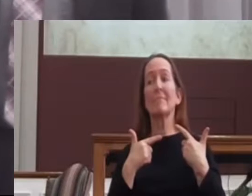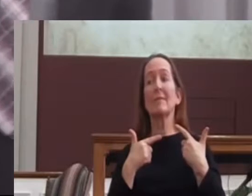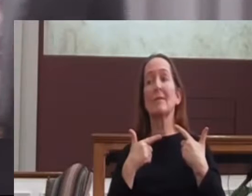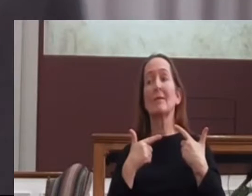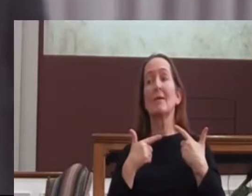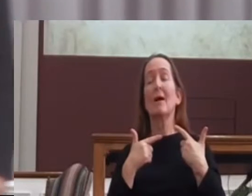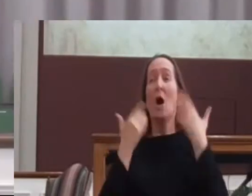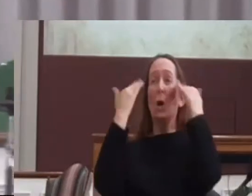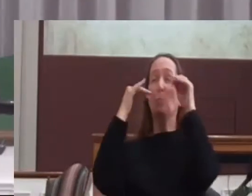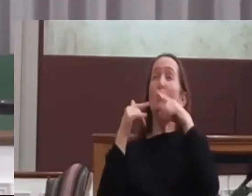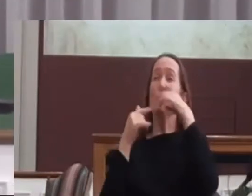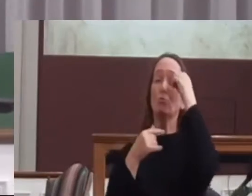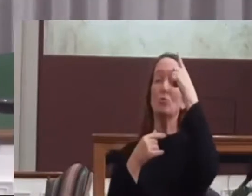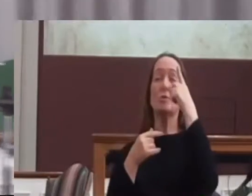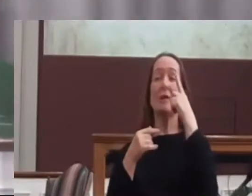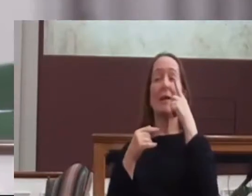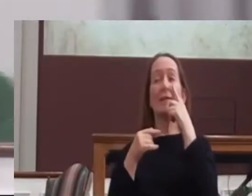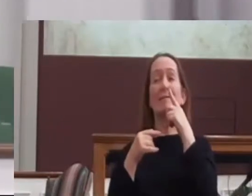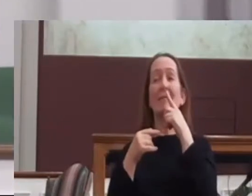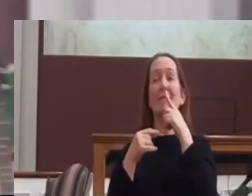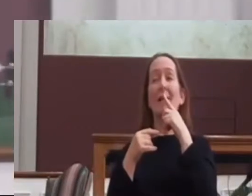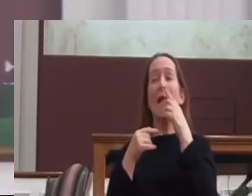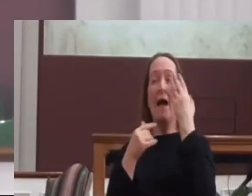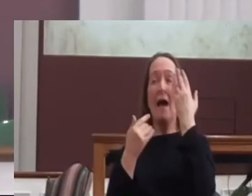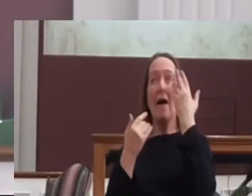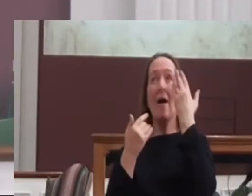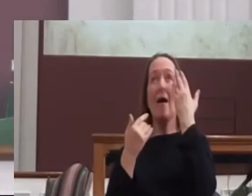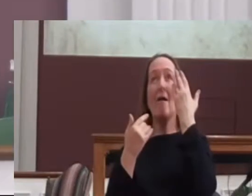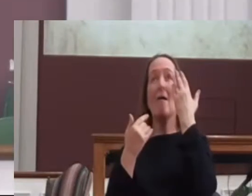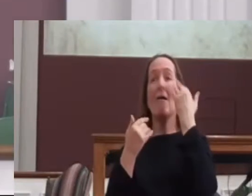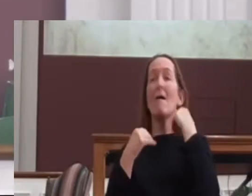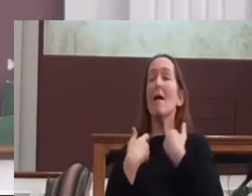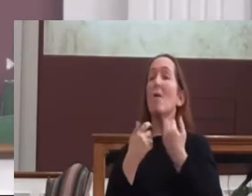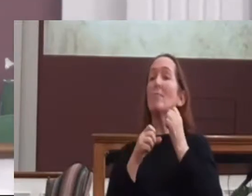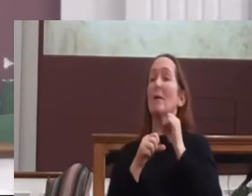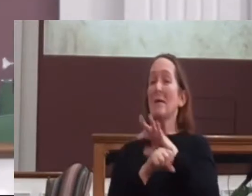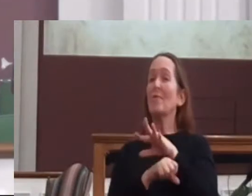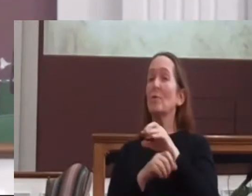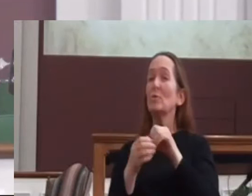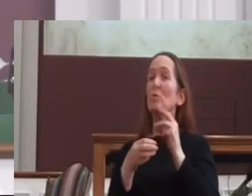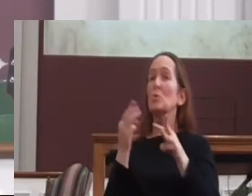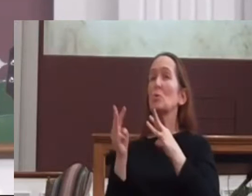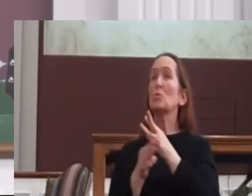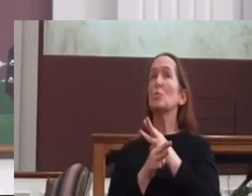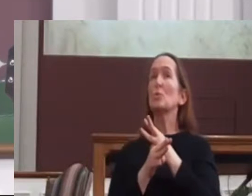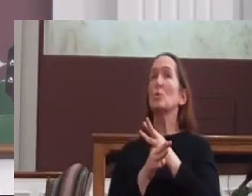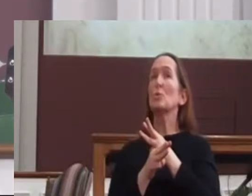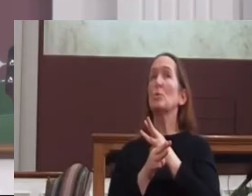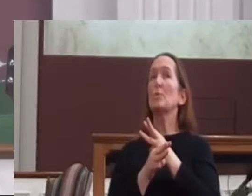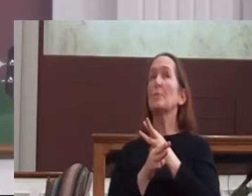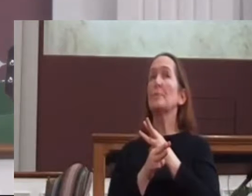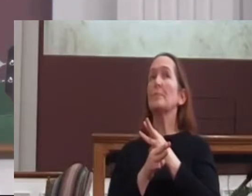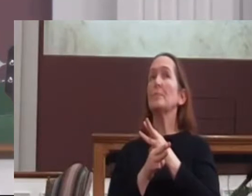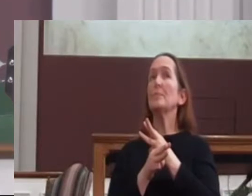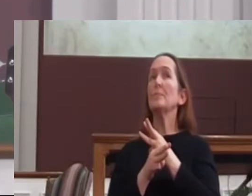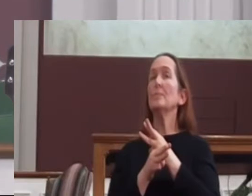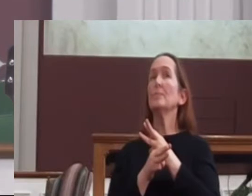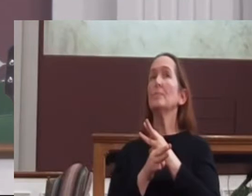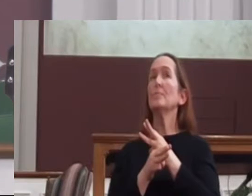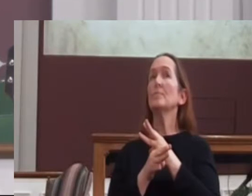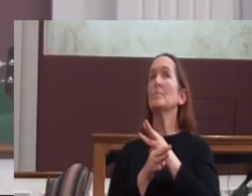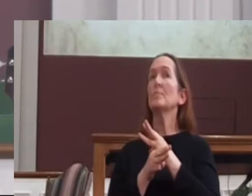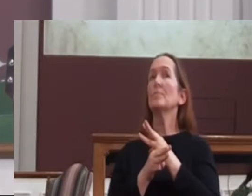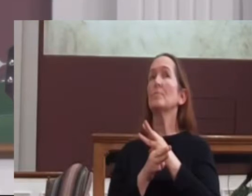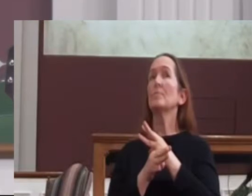is, I hope you realize how that has accentuated itself. No longer do we just deal with the beginning of life